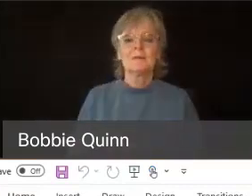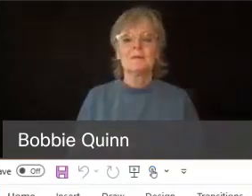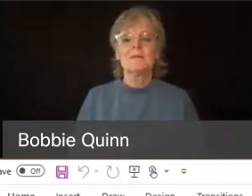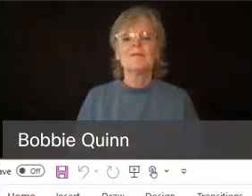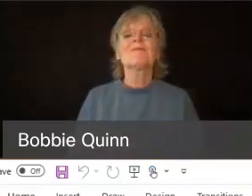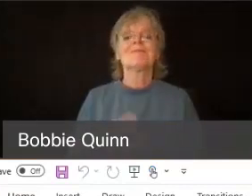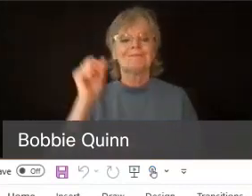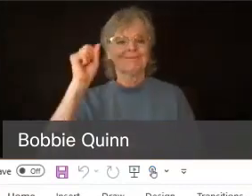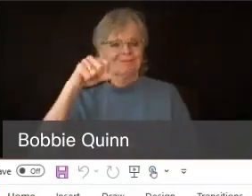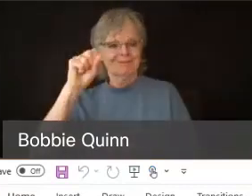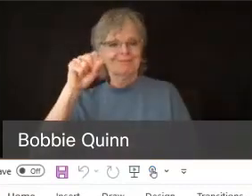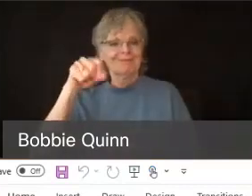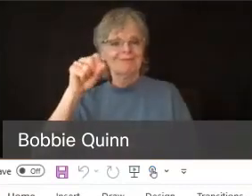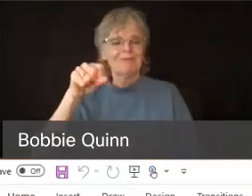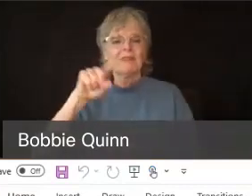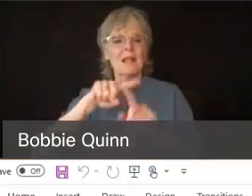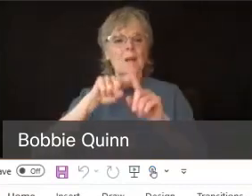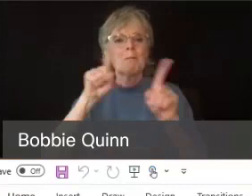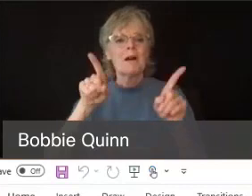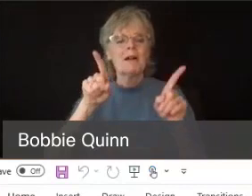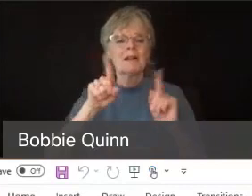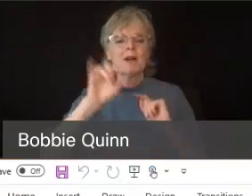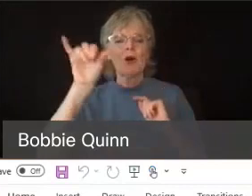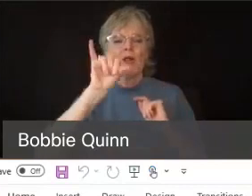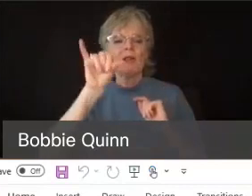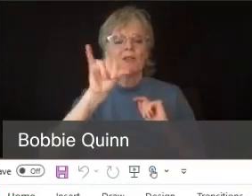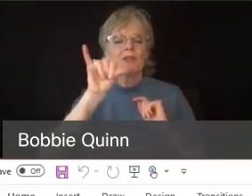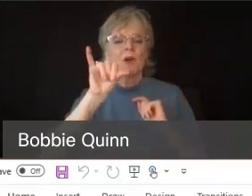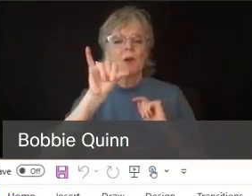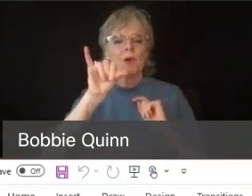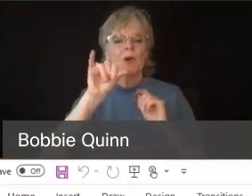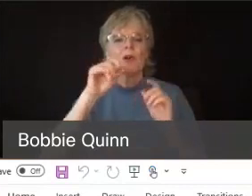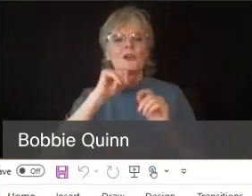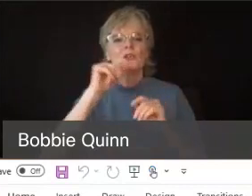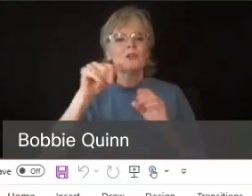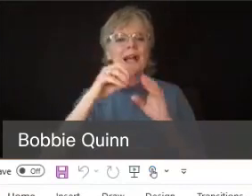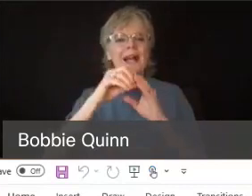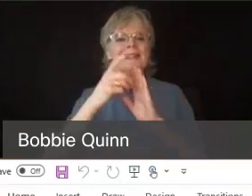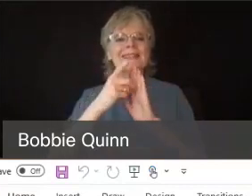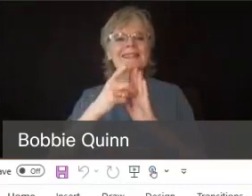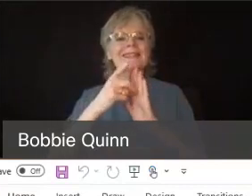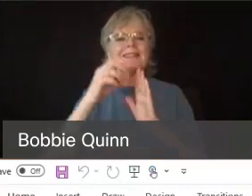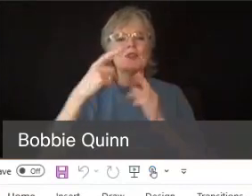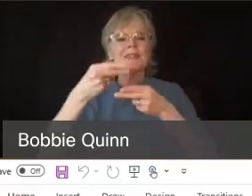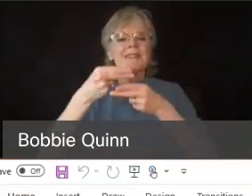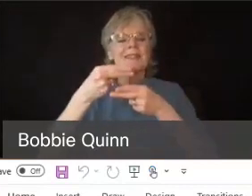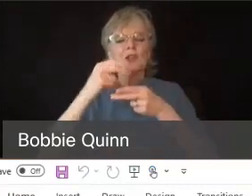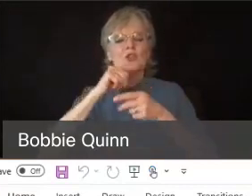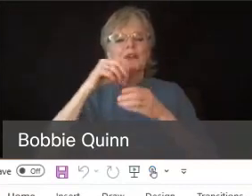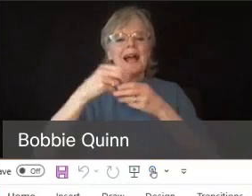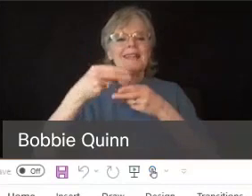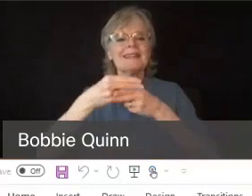It did, but you're also not in this display mode or the slideshow mode. You're in.